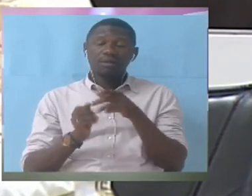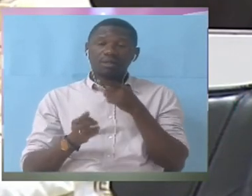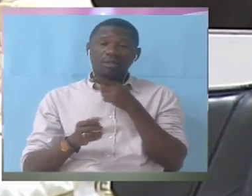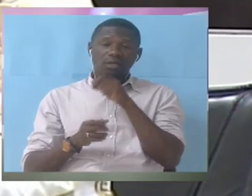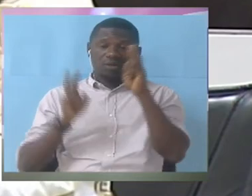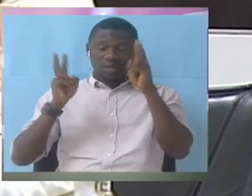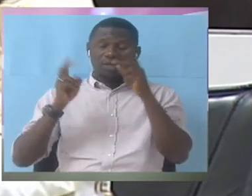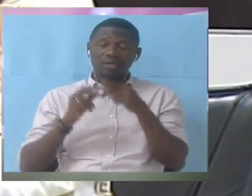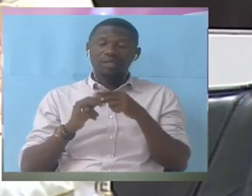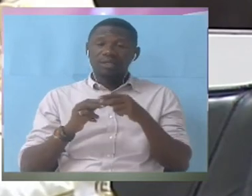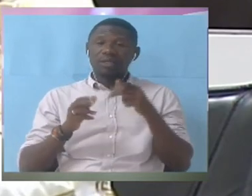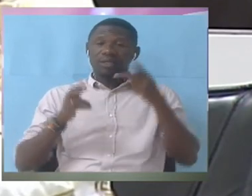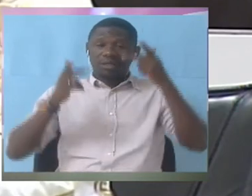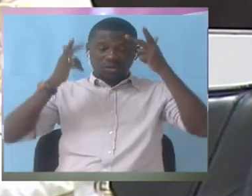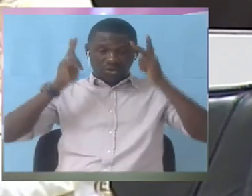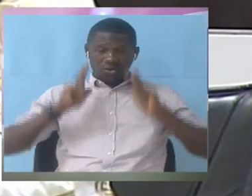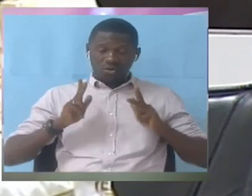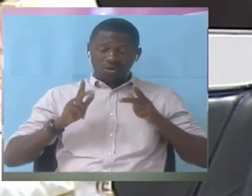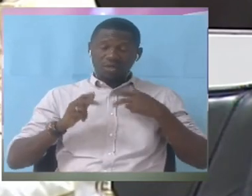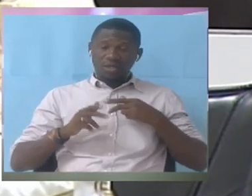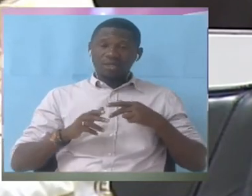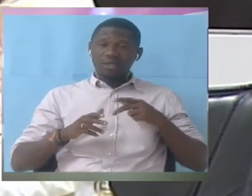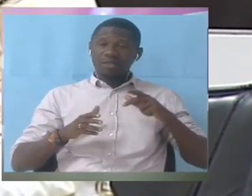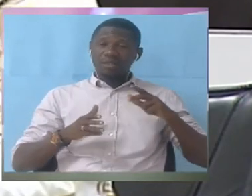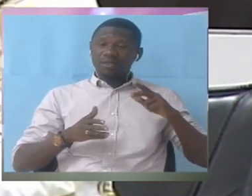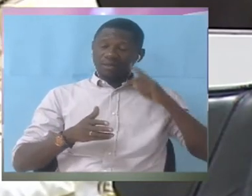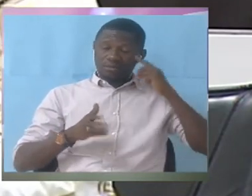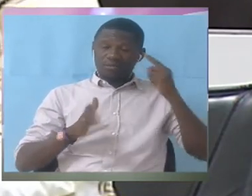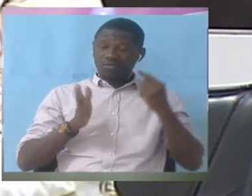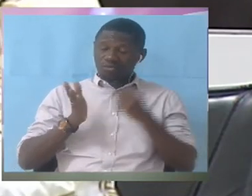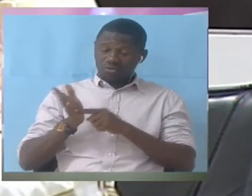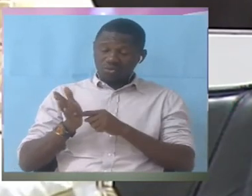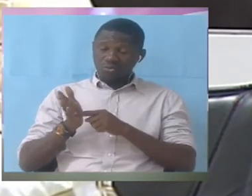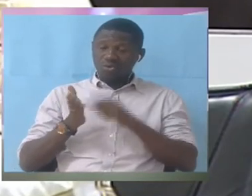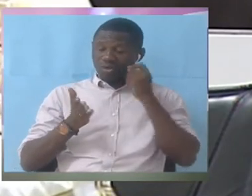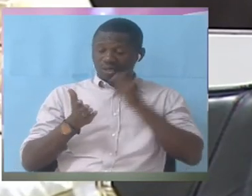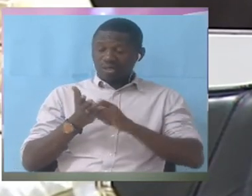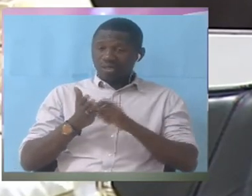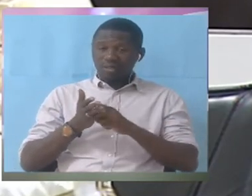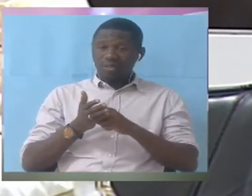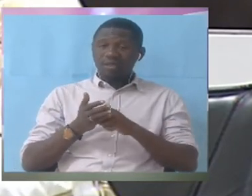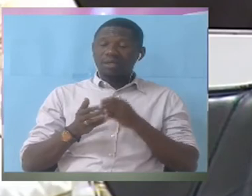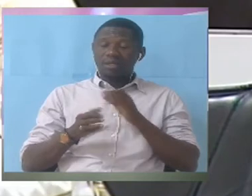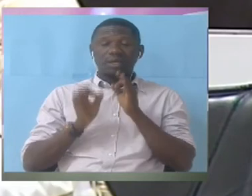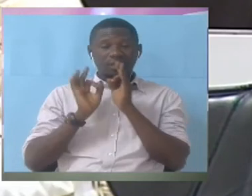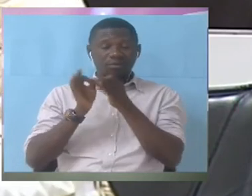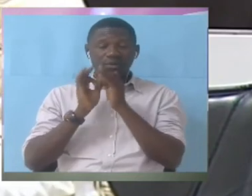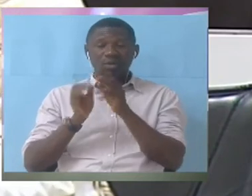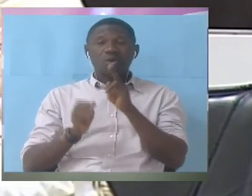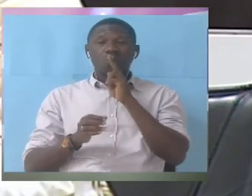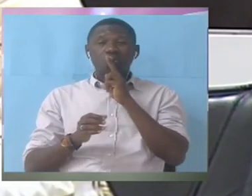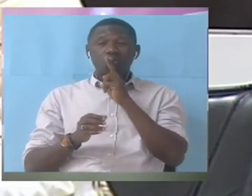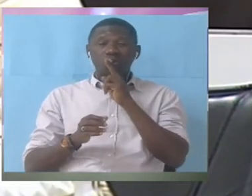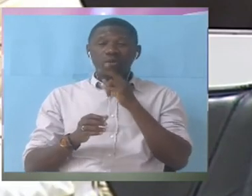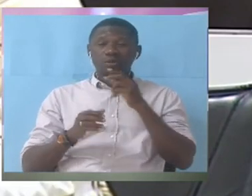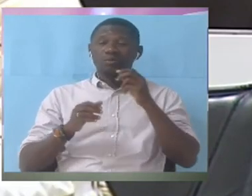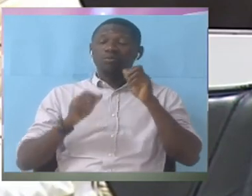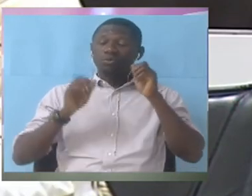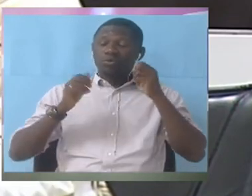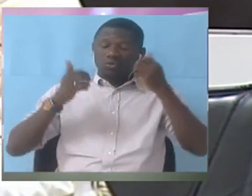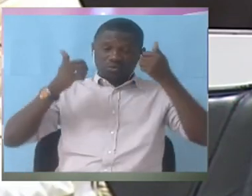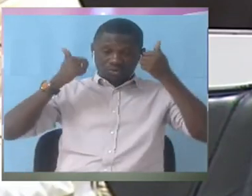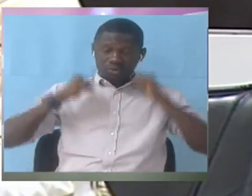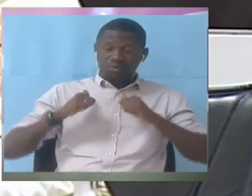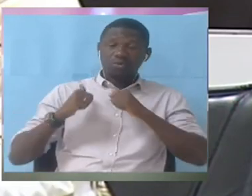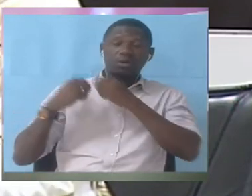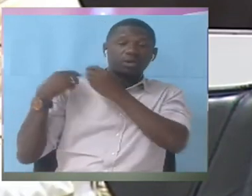the law, the act that established the hospital has defined who can practice medicine. Te waxna ko ne ko loi bi